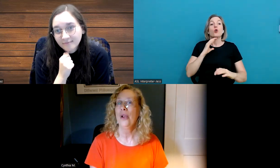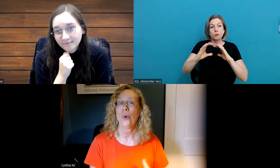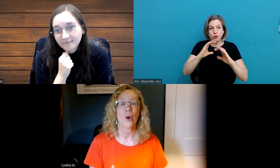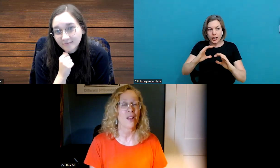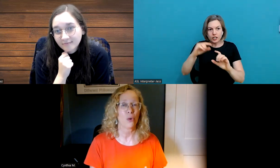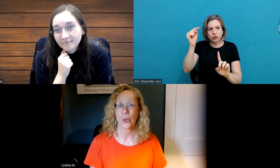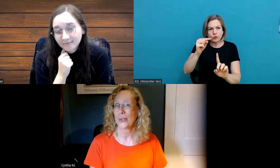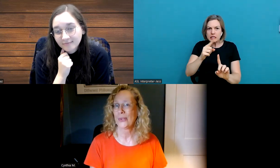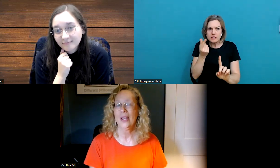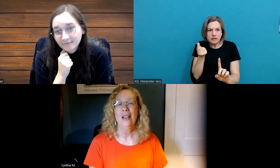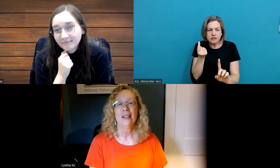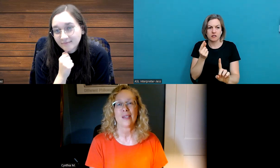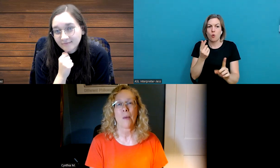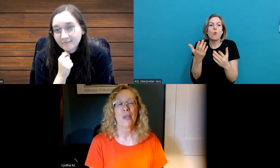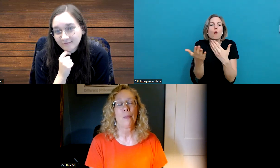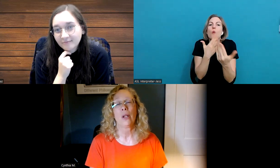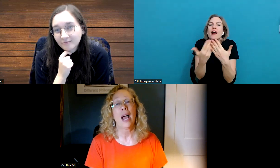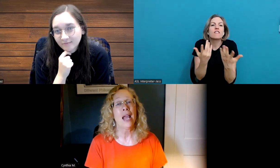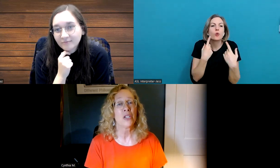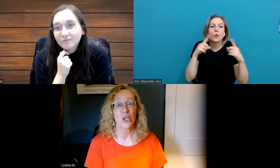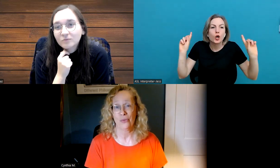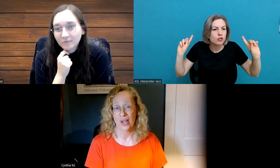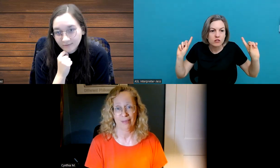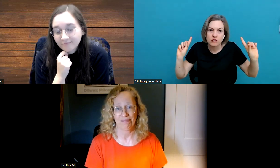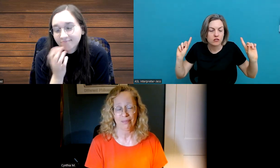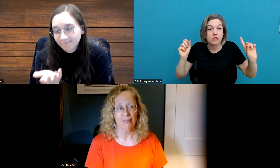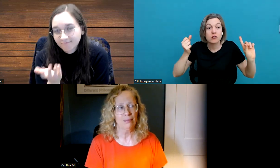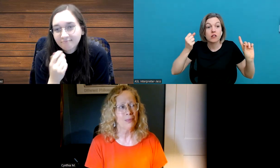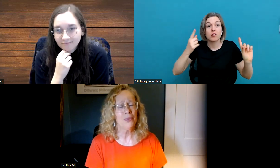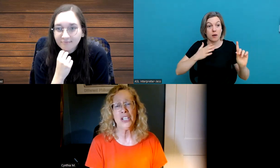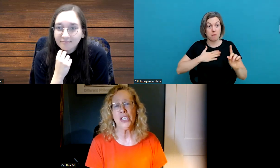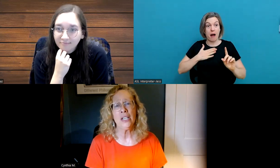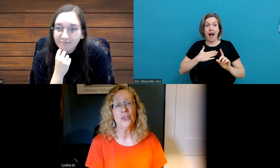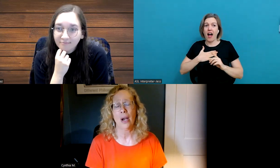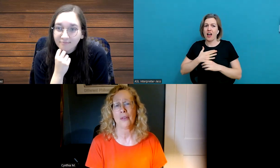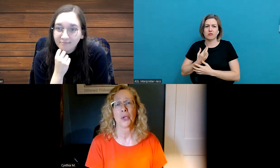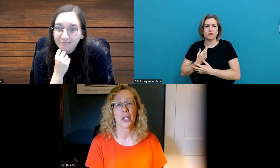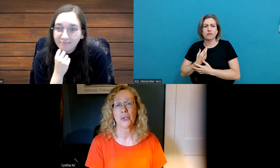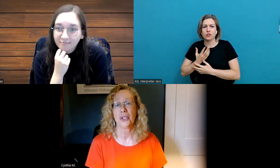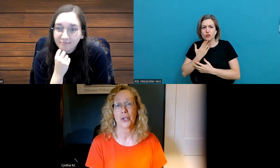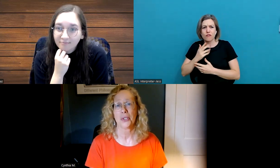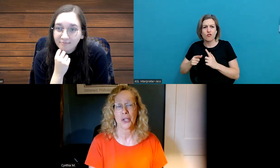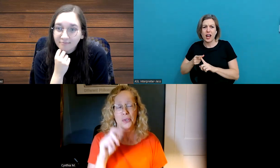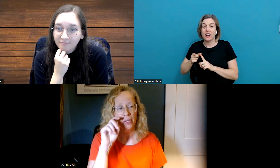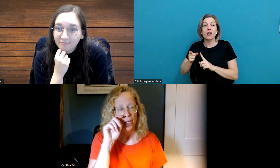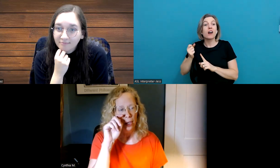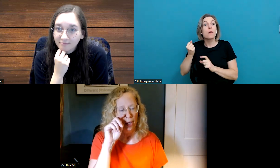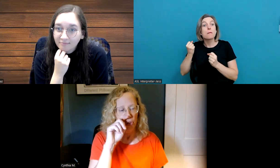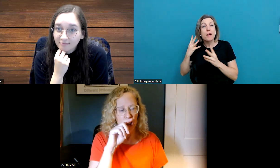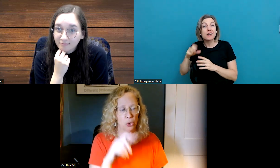about whatever works. Some people, I have a dear friend that she has tried for years and years and